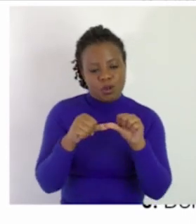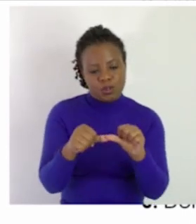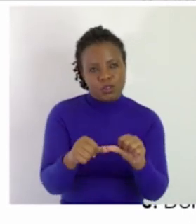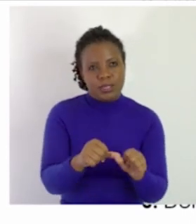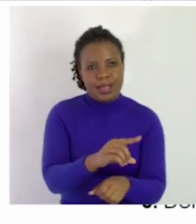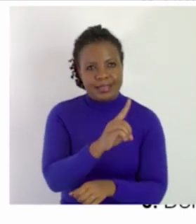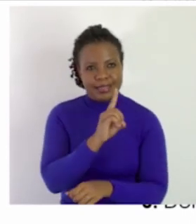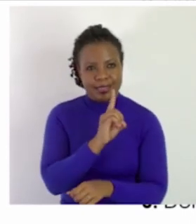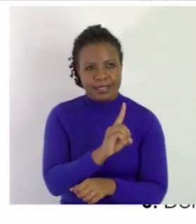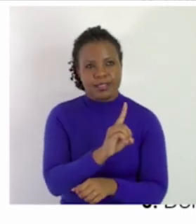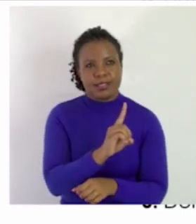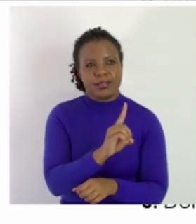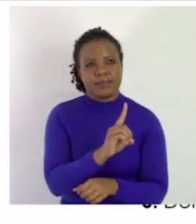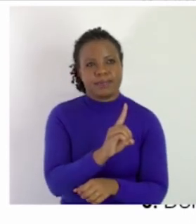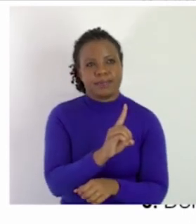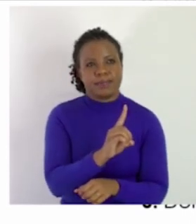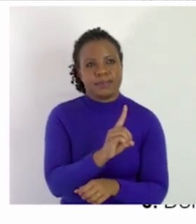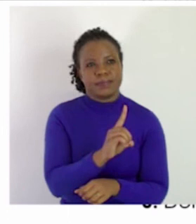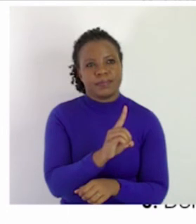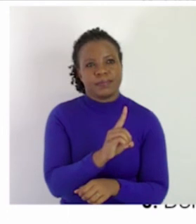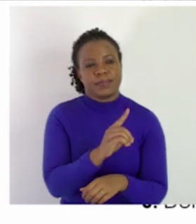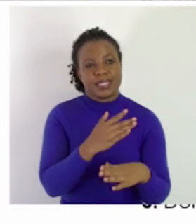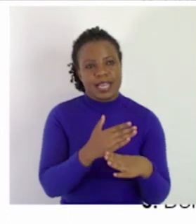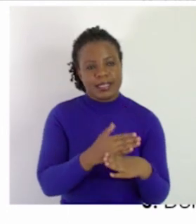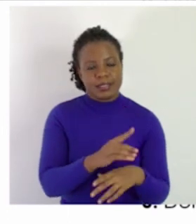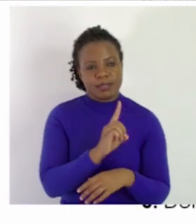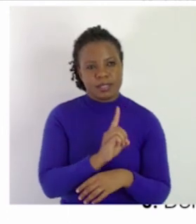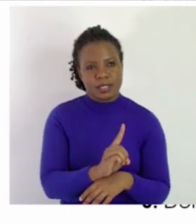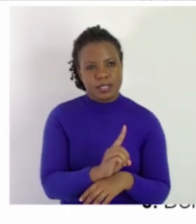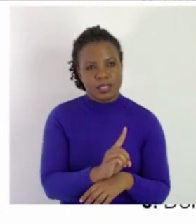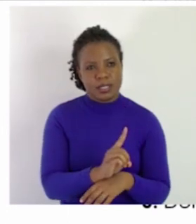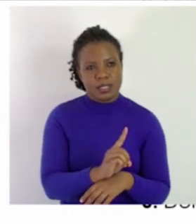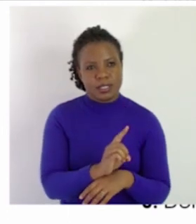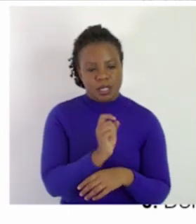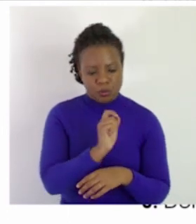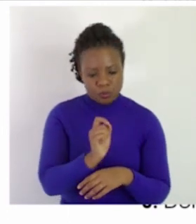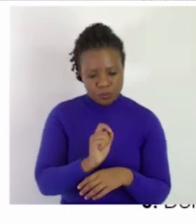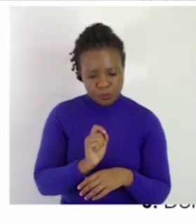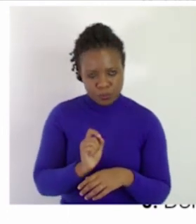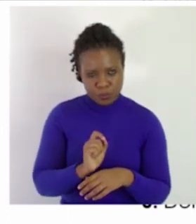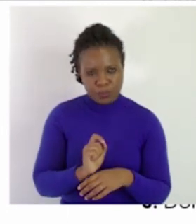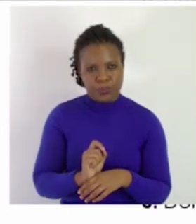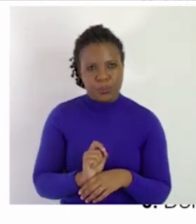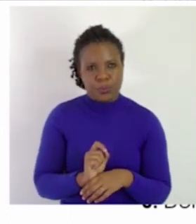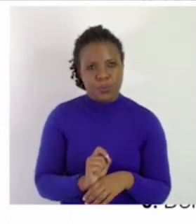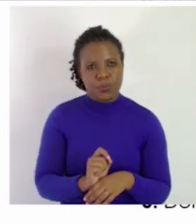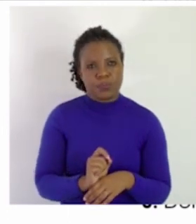to D. Activity D says, fill in the gaps